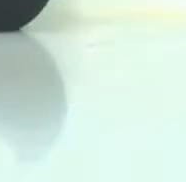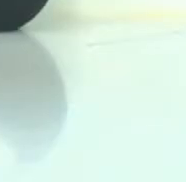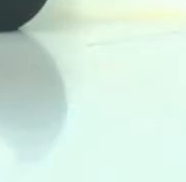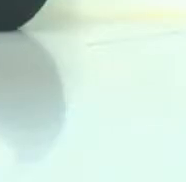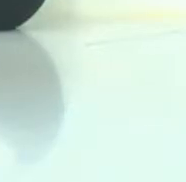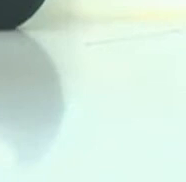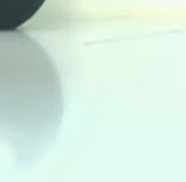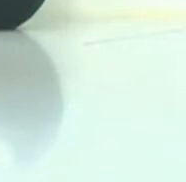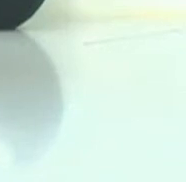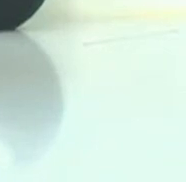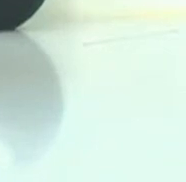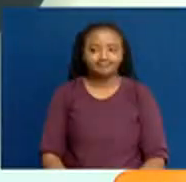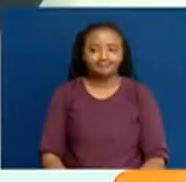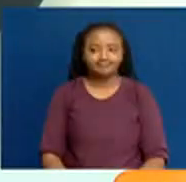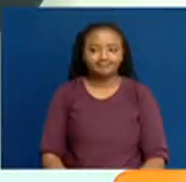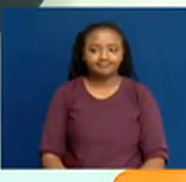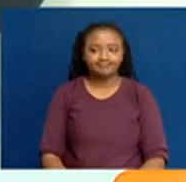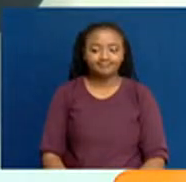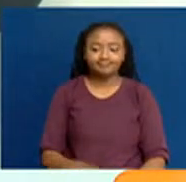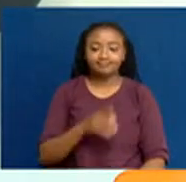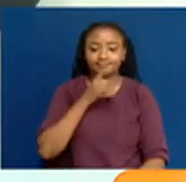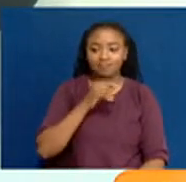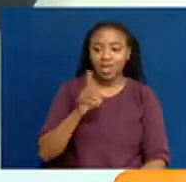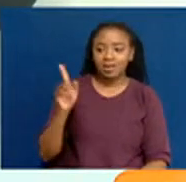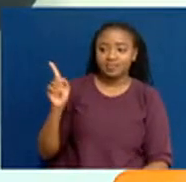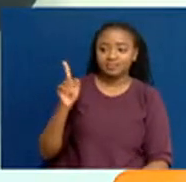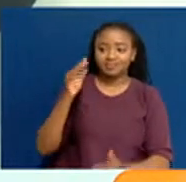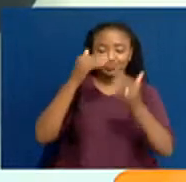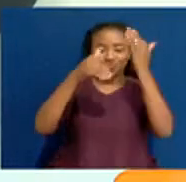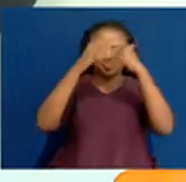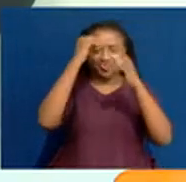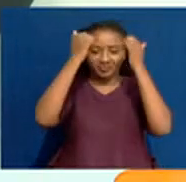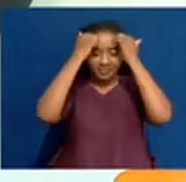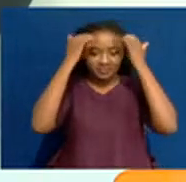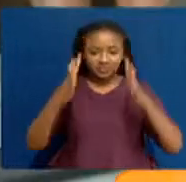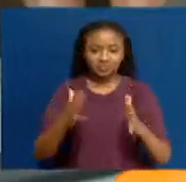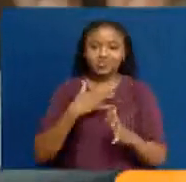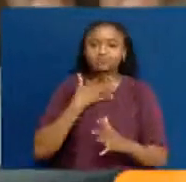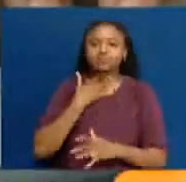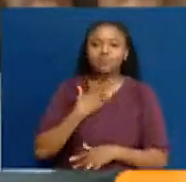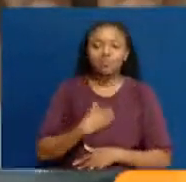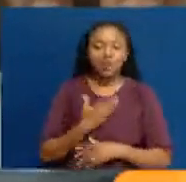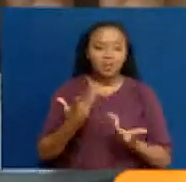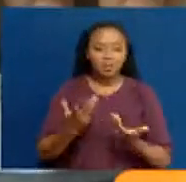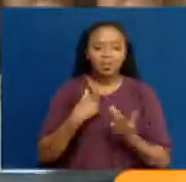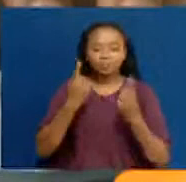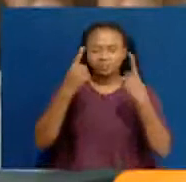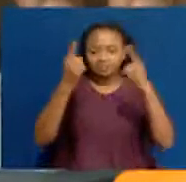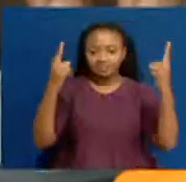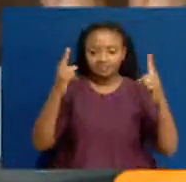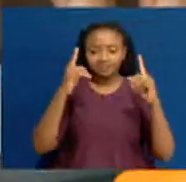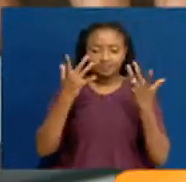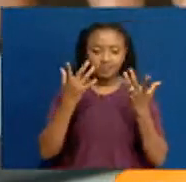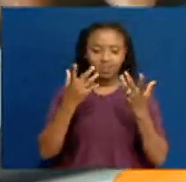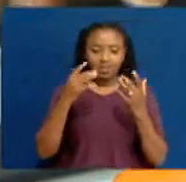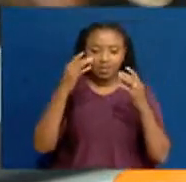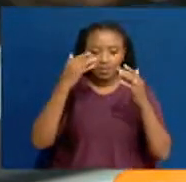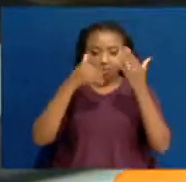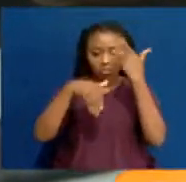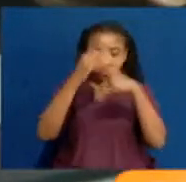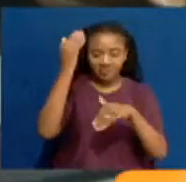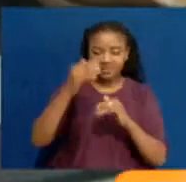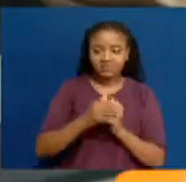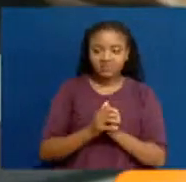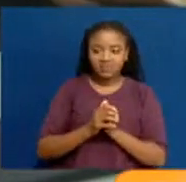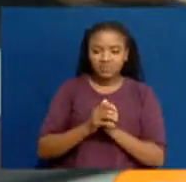apply. Taitang Etich was a university student and looking to make it through campus. Enthusiastic about agriculture, he researched